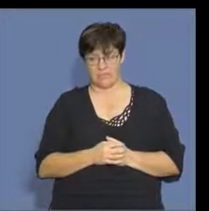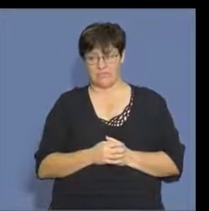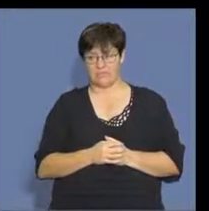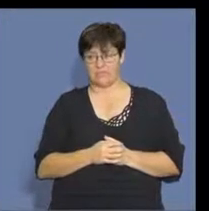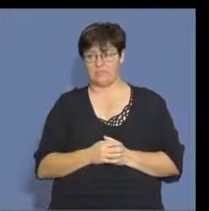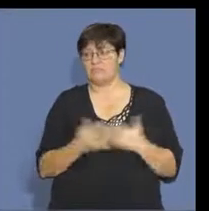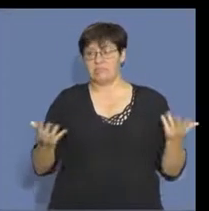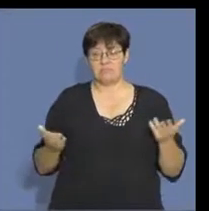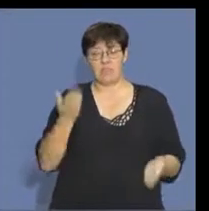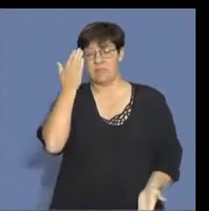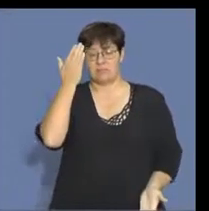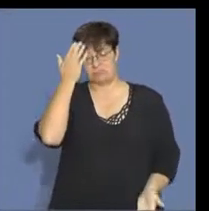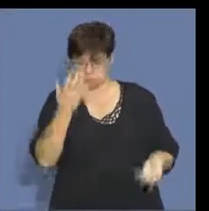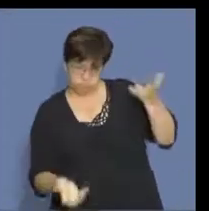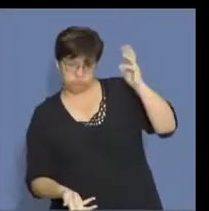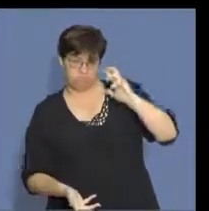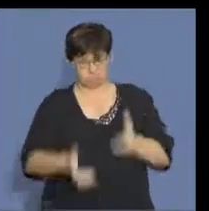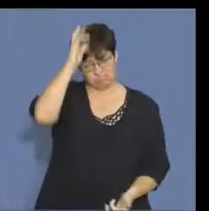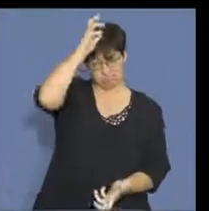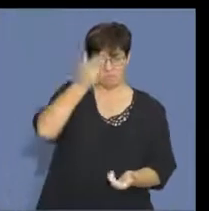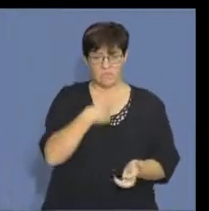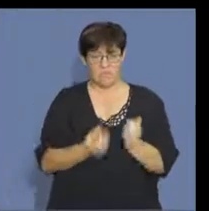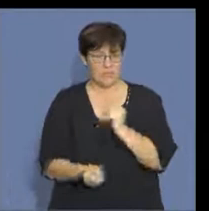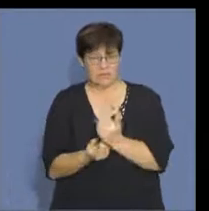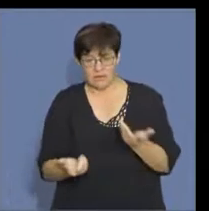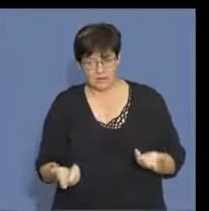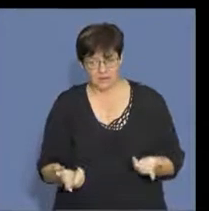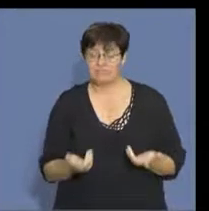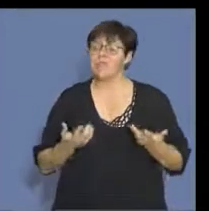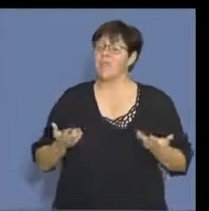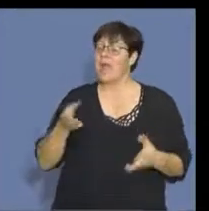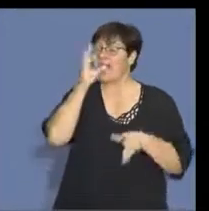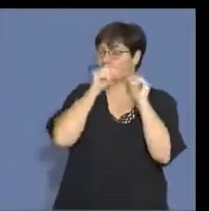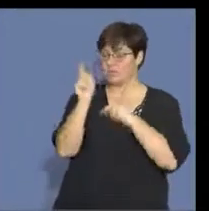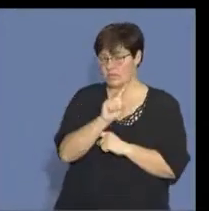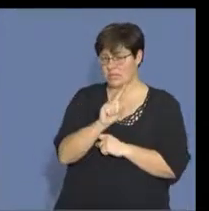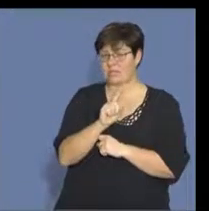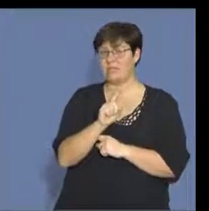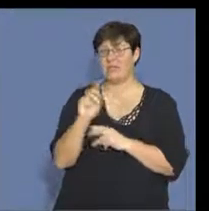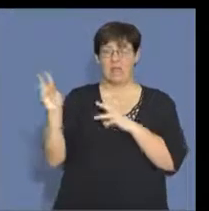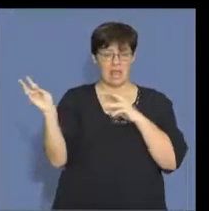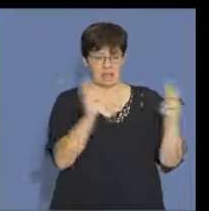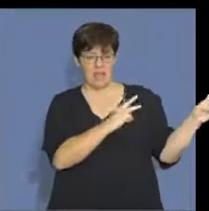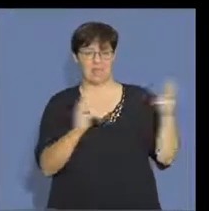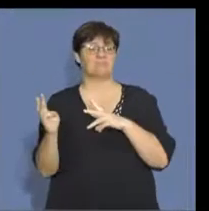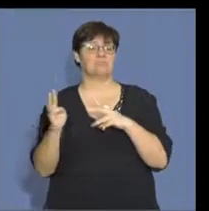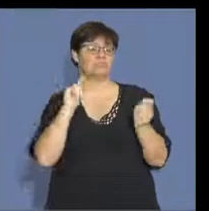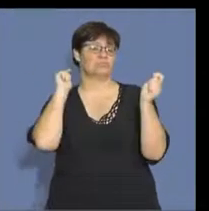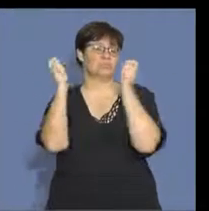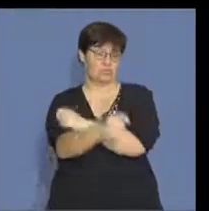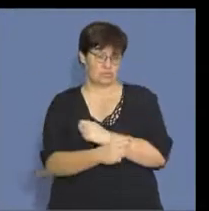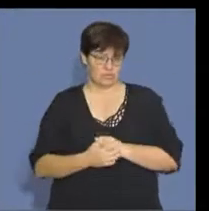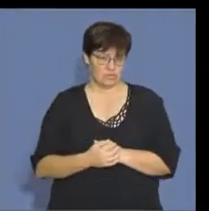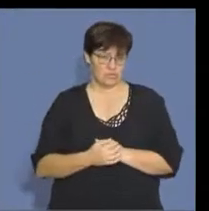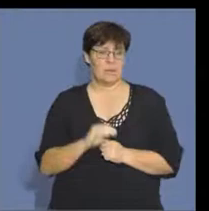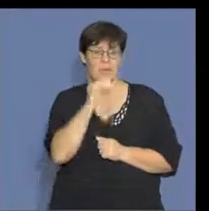What happens if this balance in the nutrient cycle is shifted? What we would experience would be climate change. Climate change again refers to